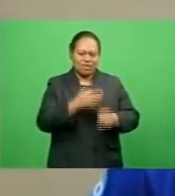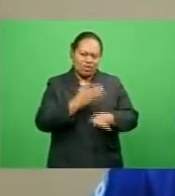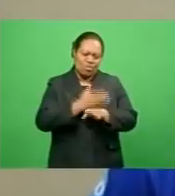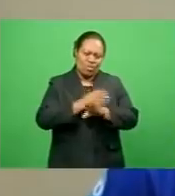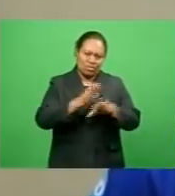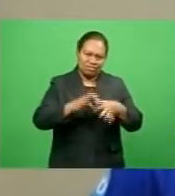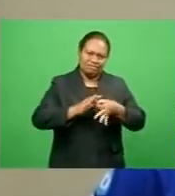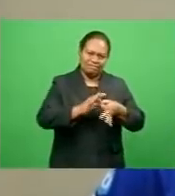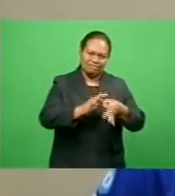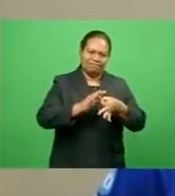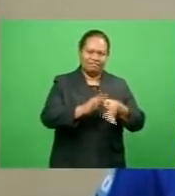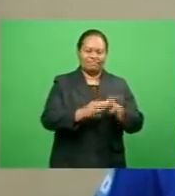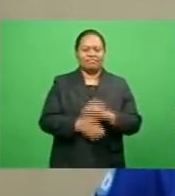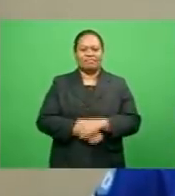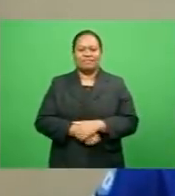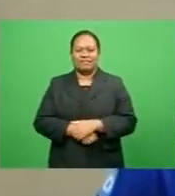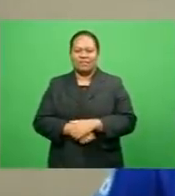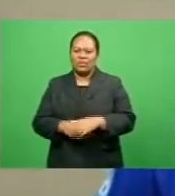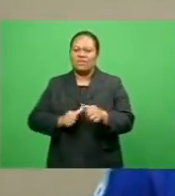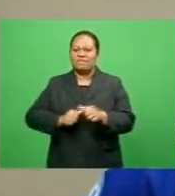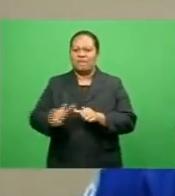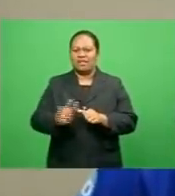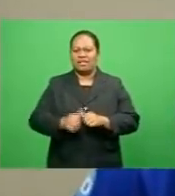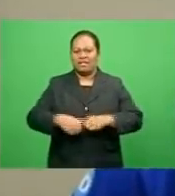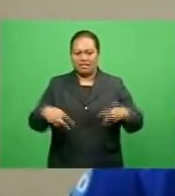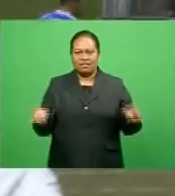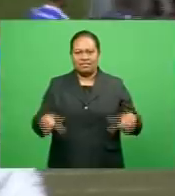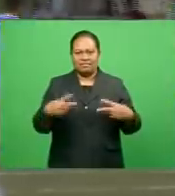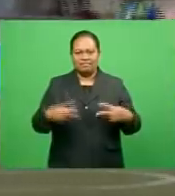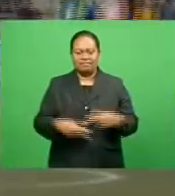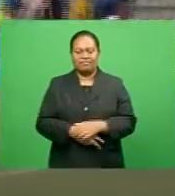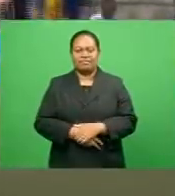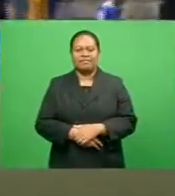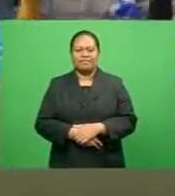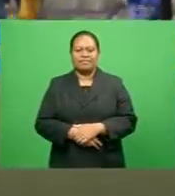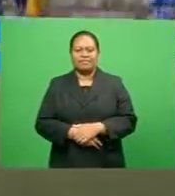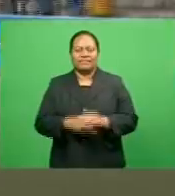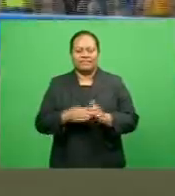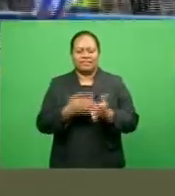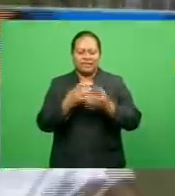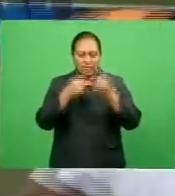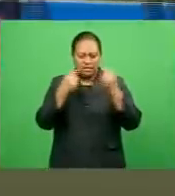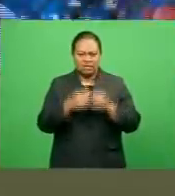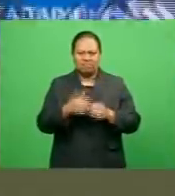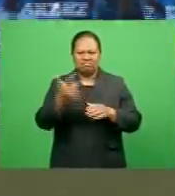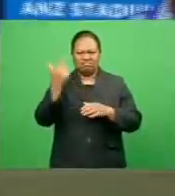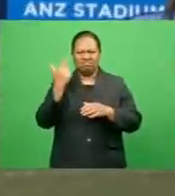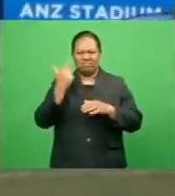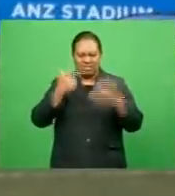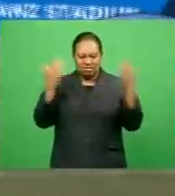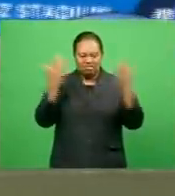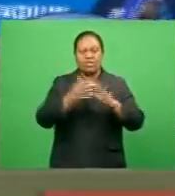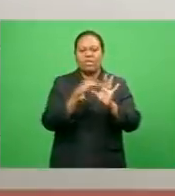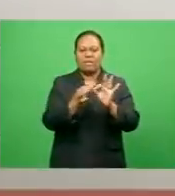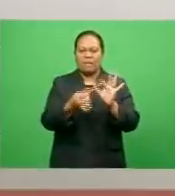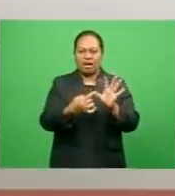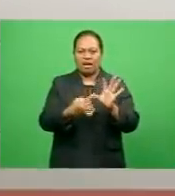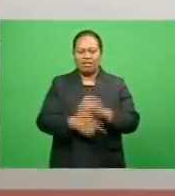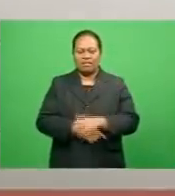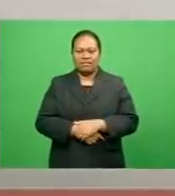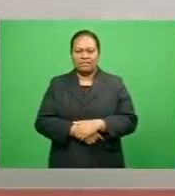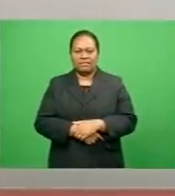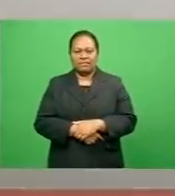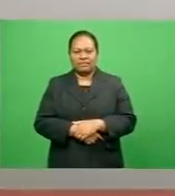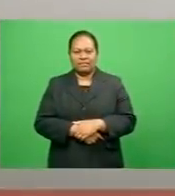the whole games was better in the semi-final. So yeah. A lapse of concentration cost Ba the win. A very